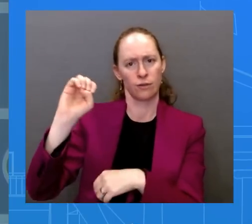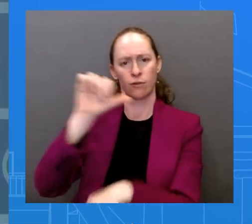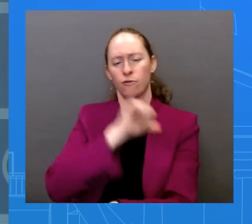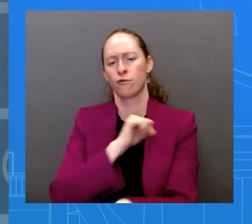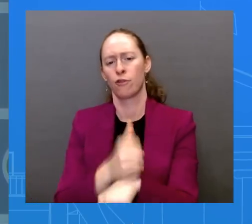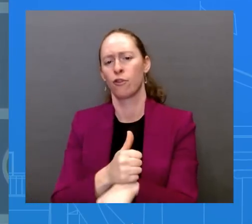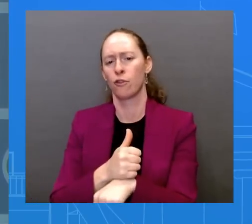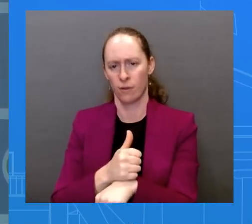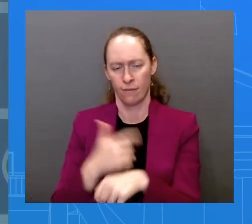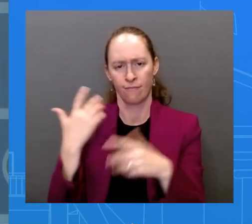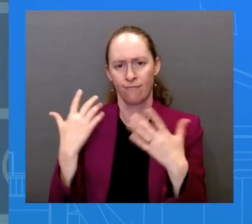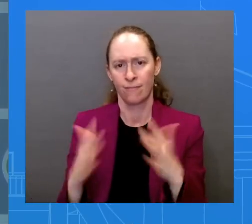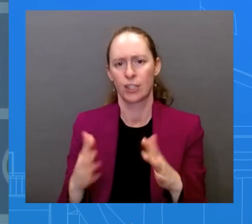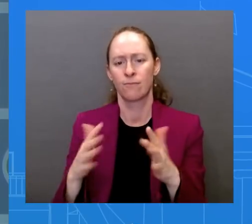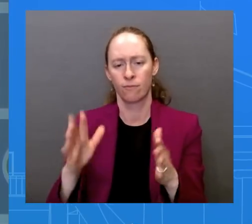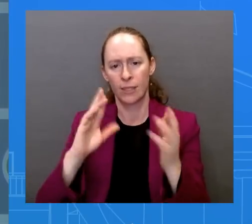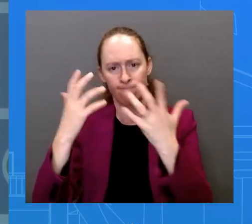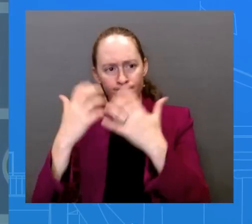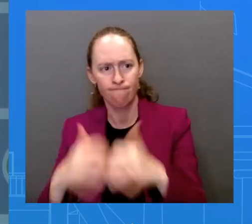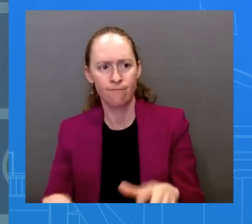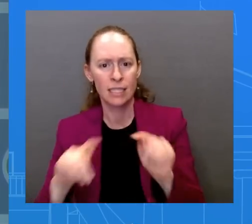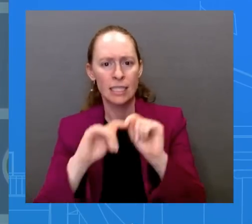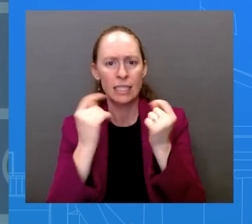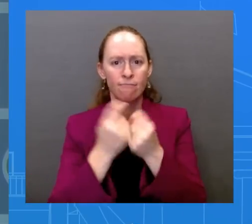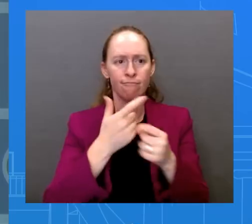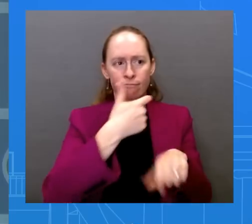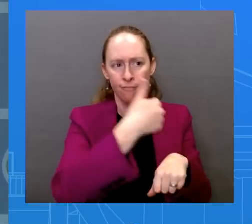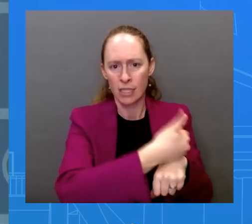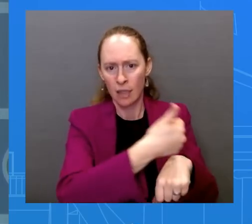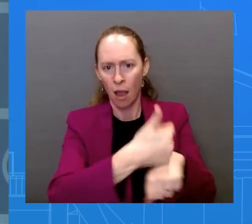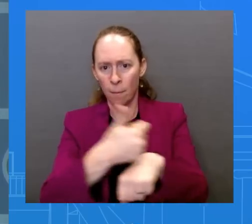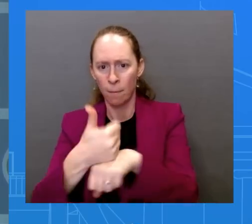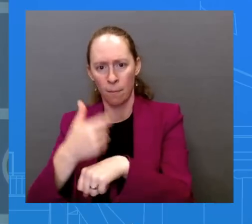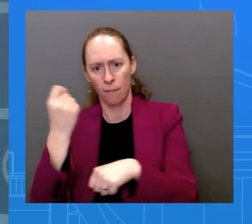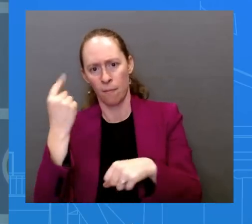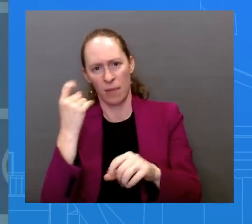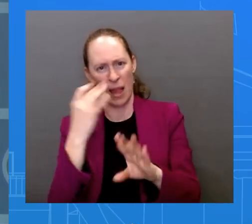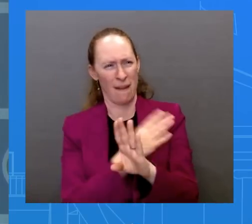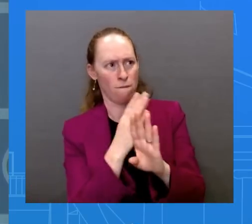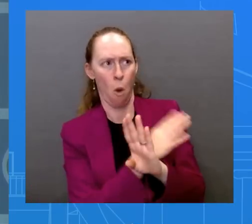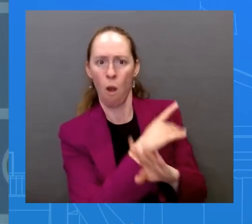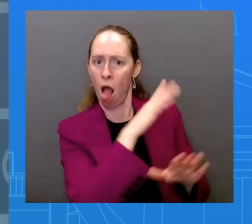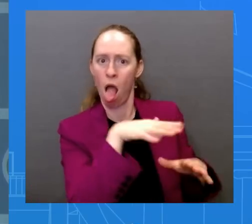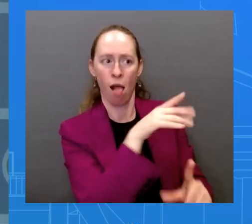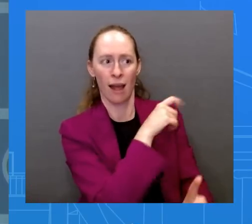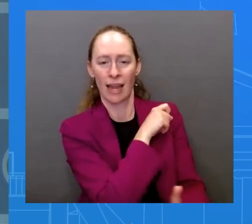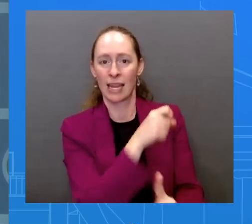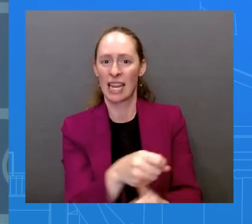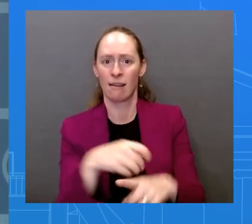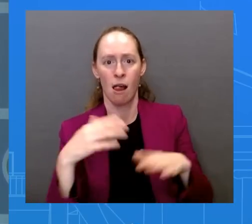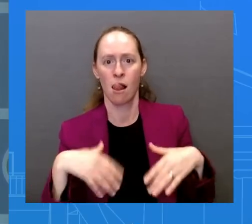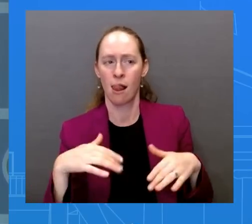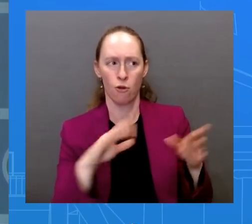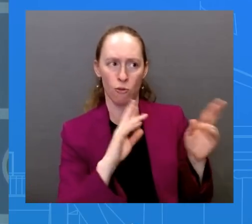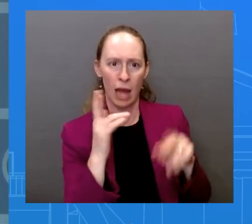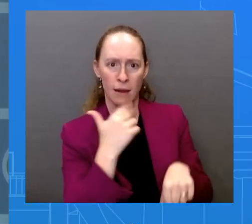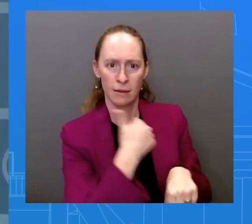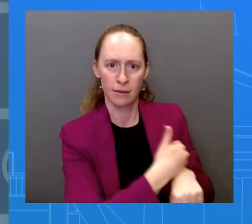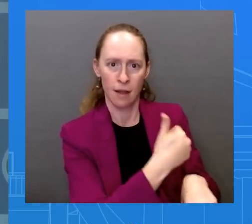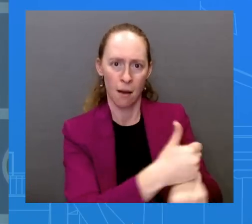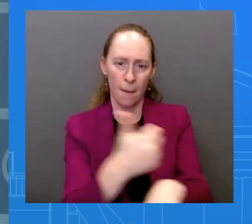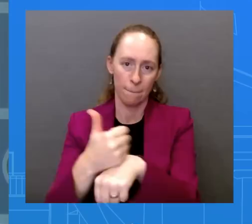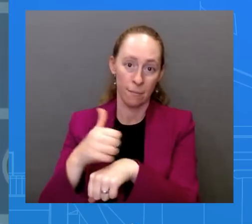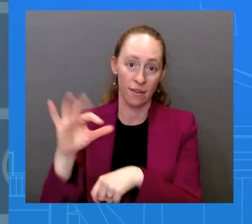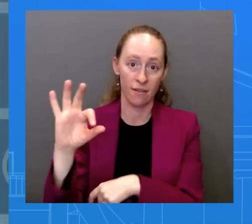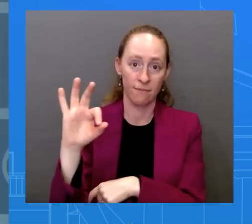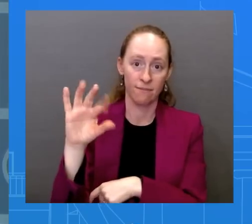assistance to the region well before landfall. FEMA has pre-positions supplies at strategic